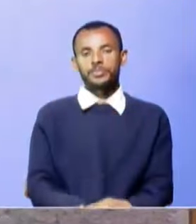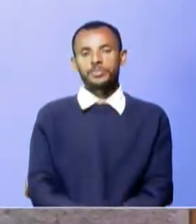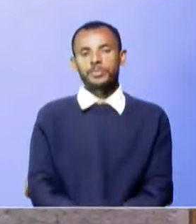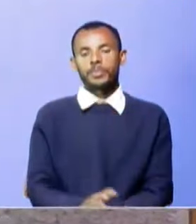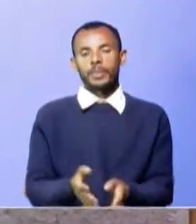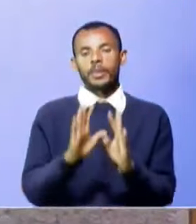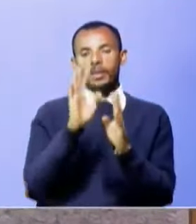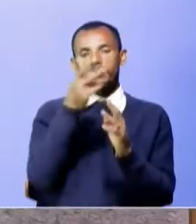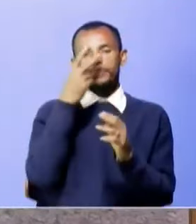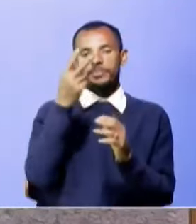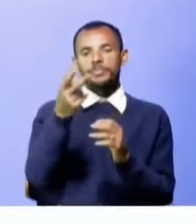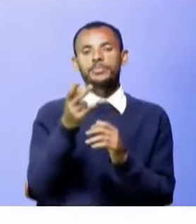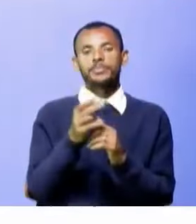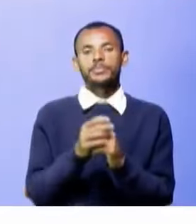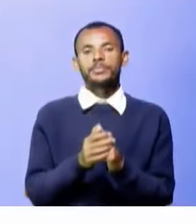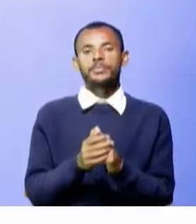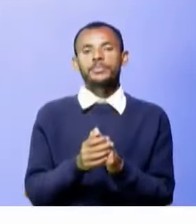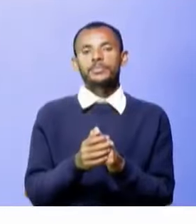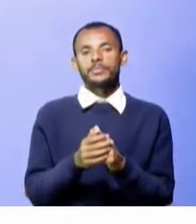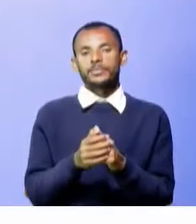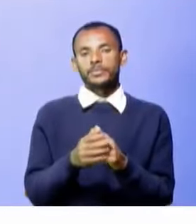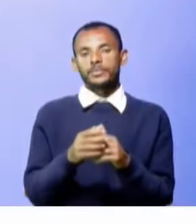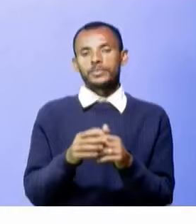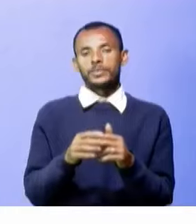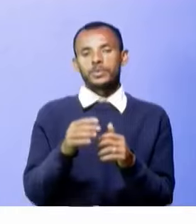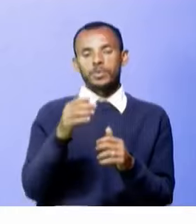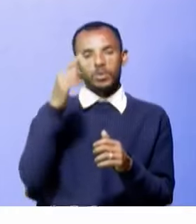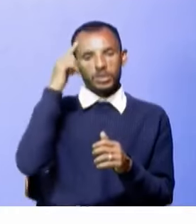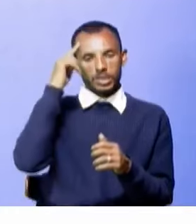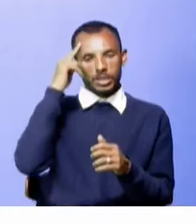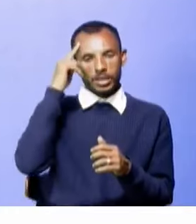Let's take this one. Consider